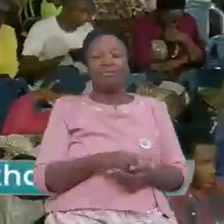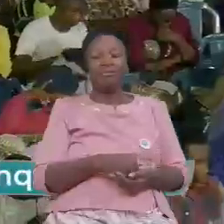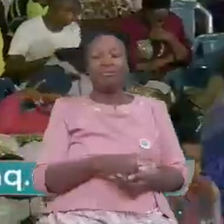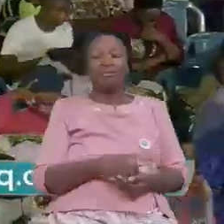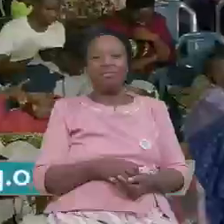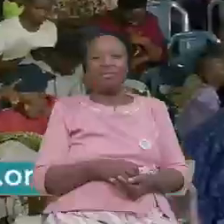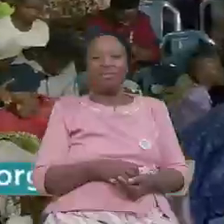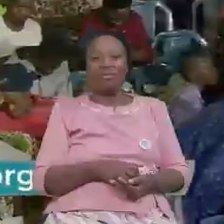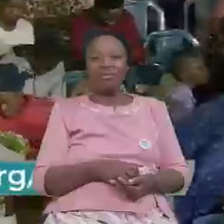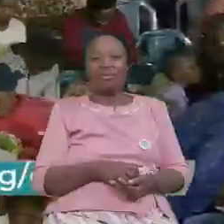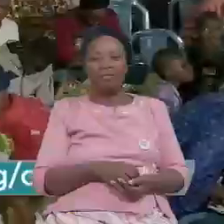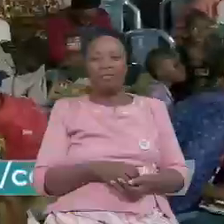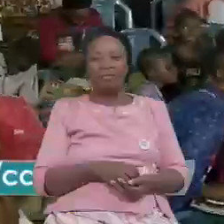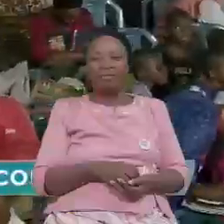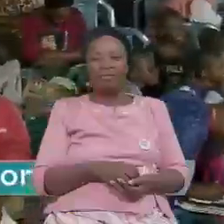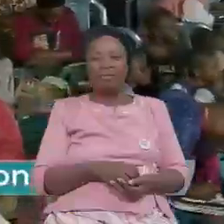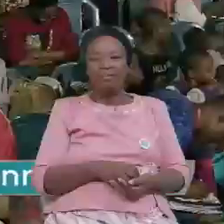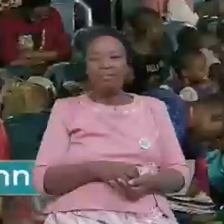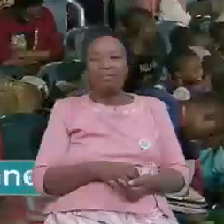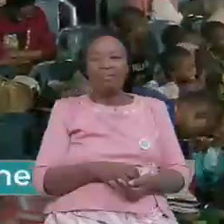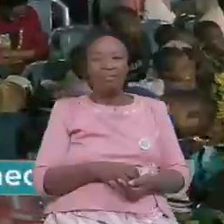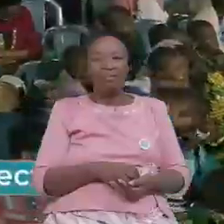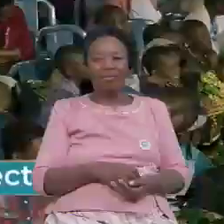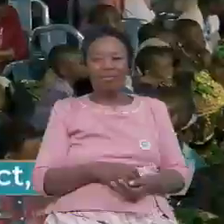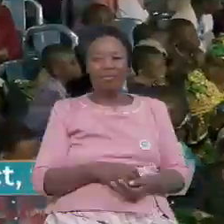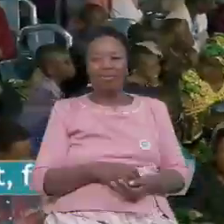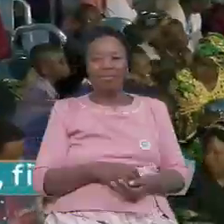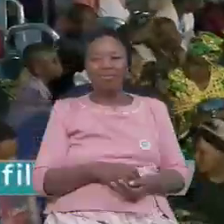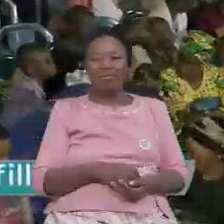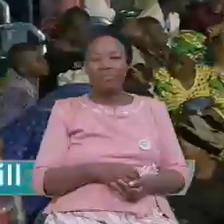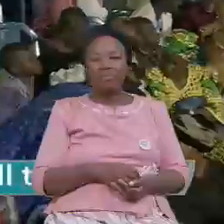If you are standing, nobody is attending to you.